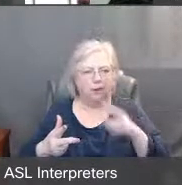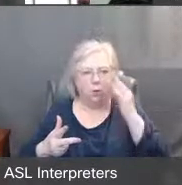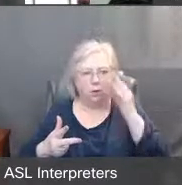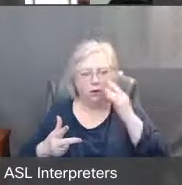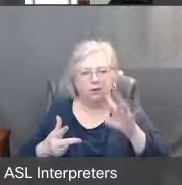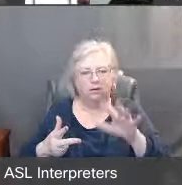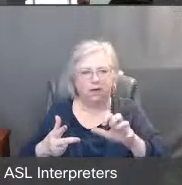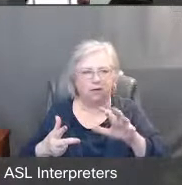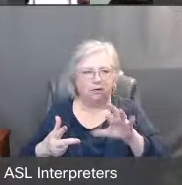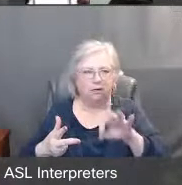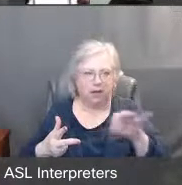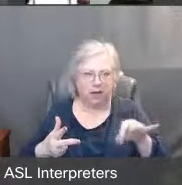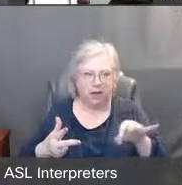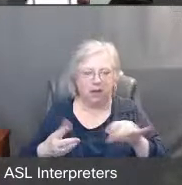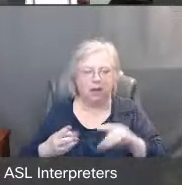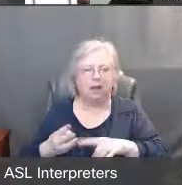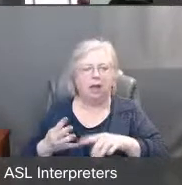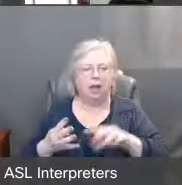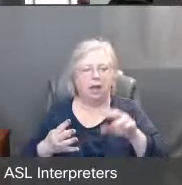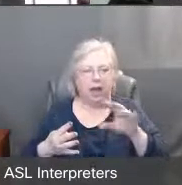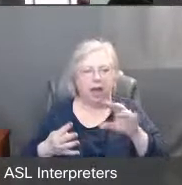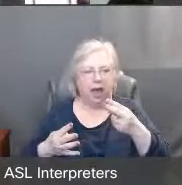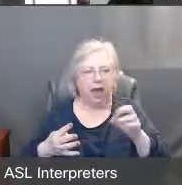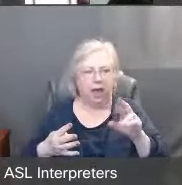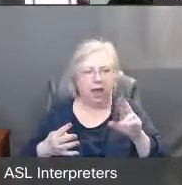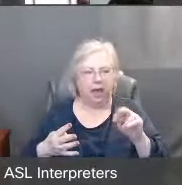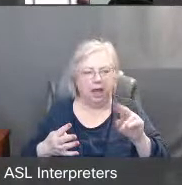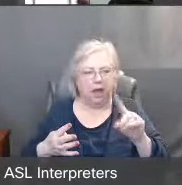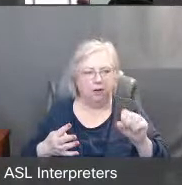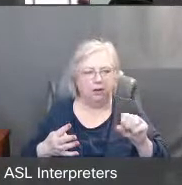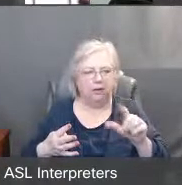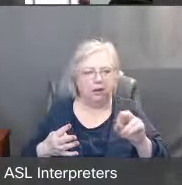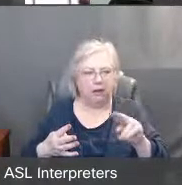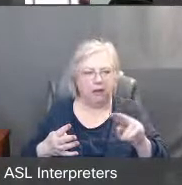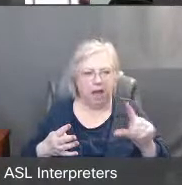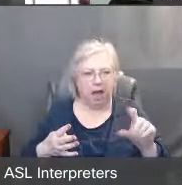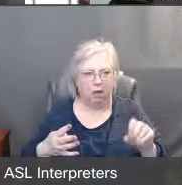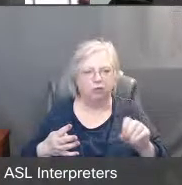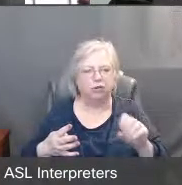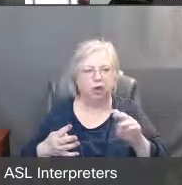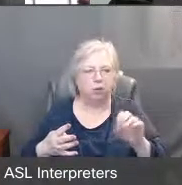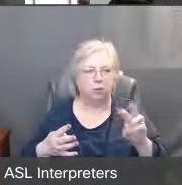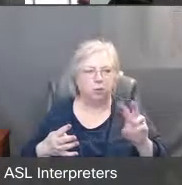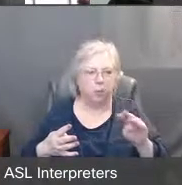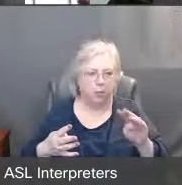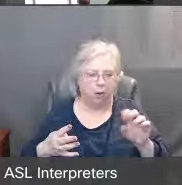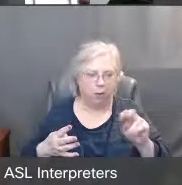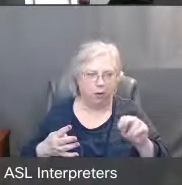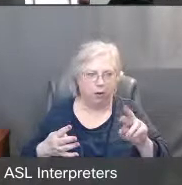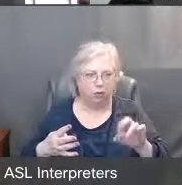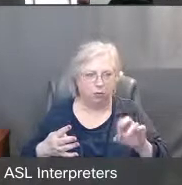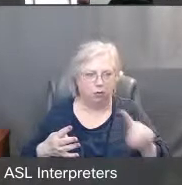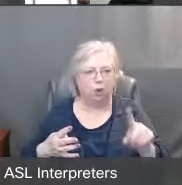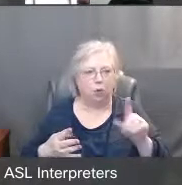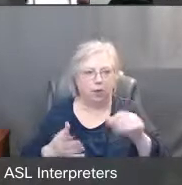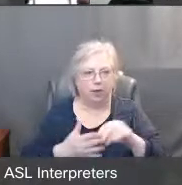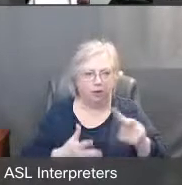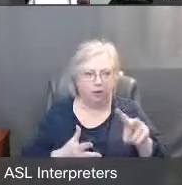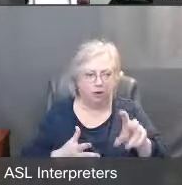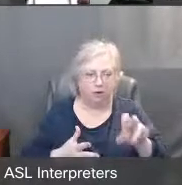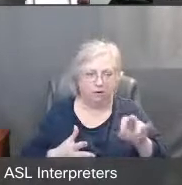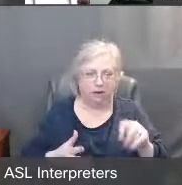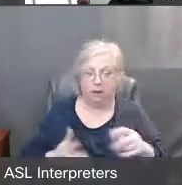feet. Heinz Lounge, Bowman Road, 1,237 feet. Now let's look at projected ranges